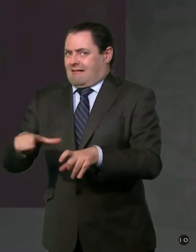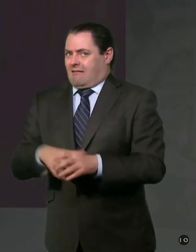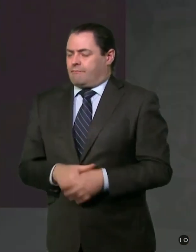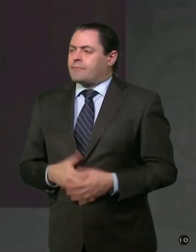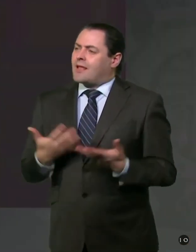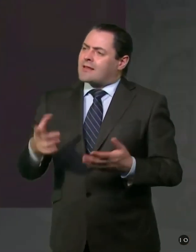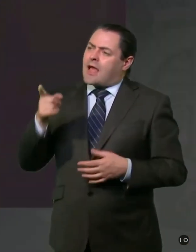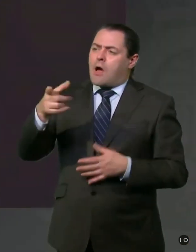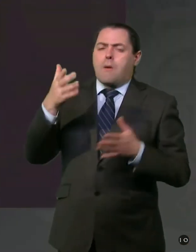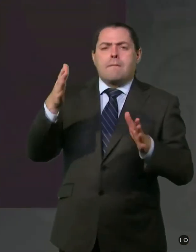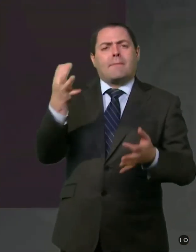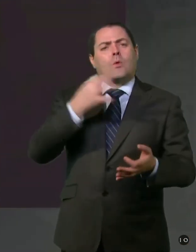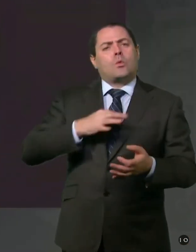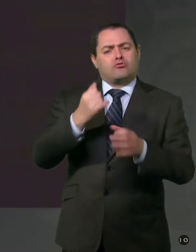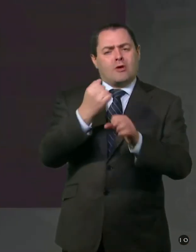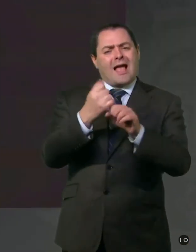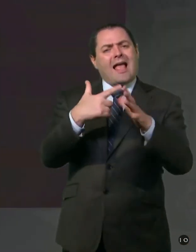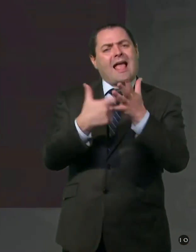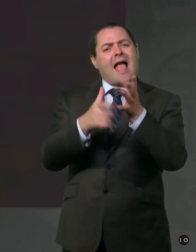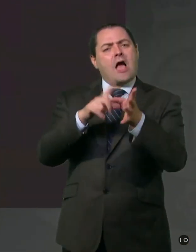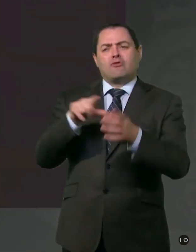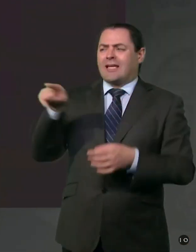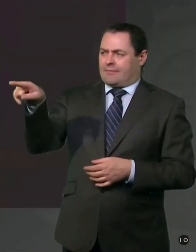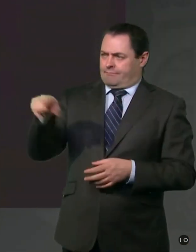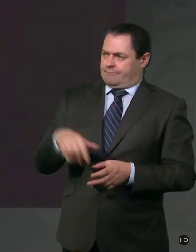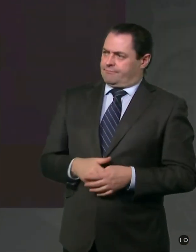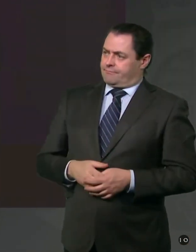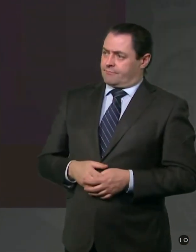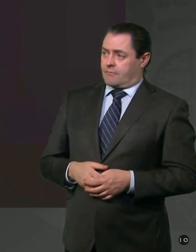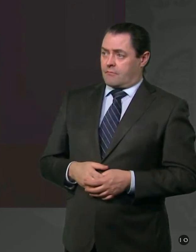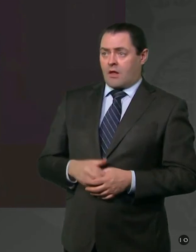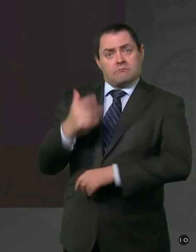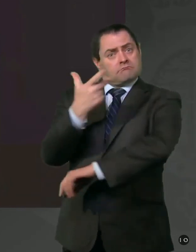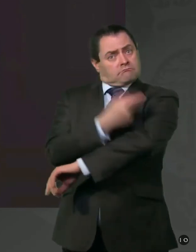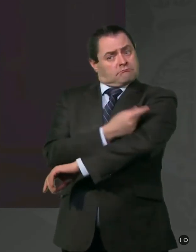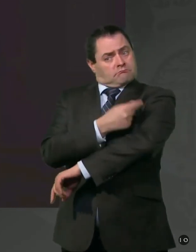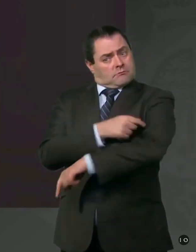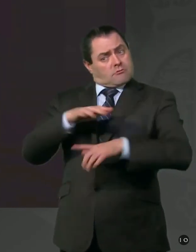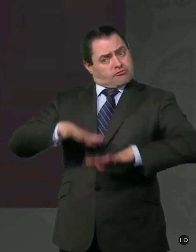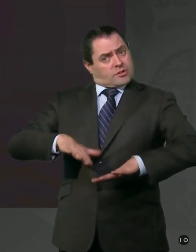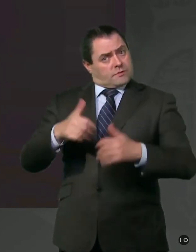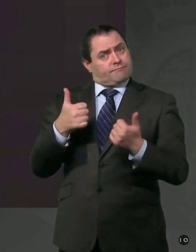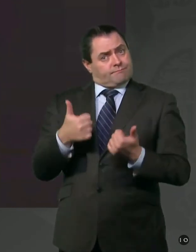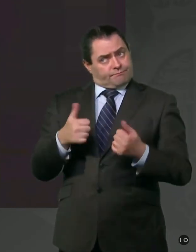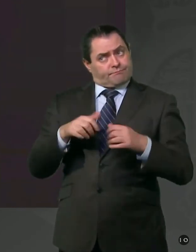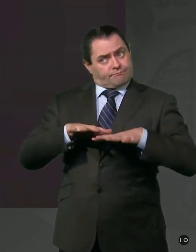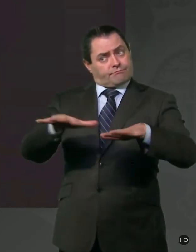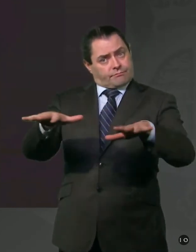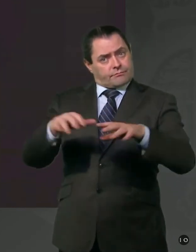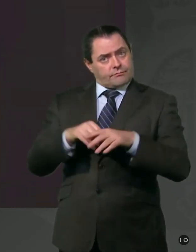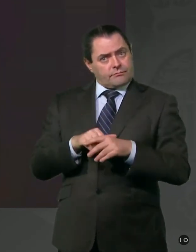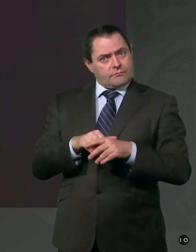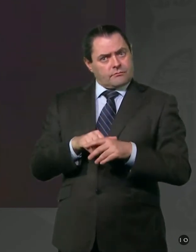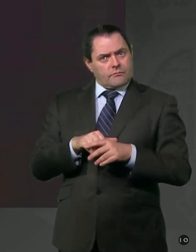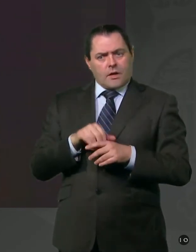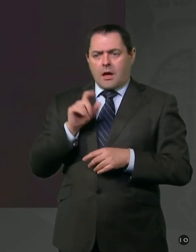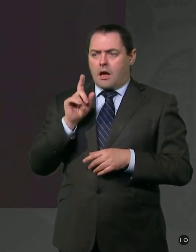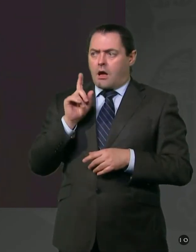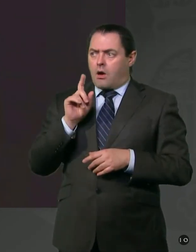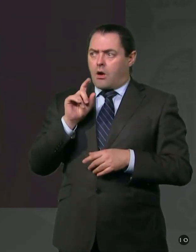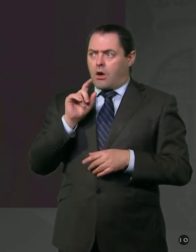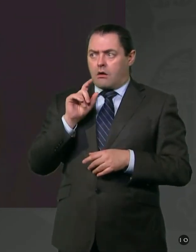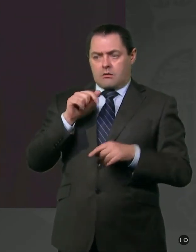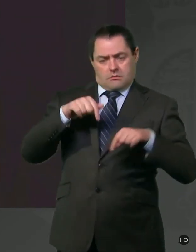As great as the vaccine rollout has been in the UK, how will we know that the vaccines created by other countries are just as effective to be able to resume travel